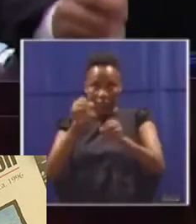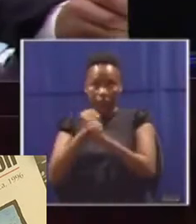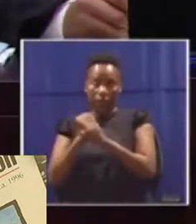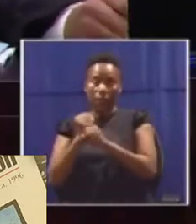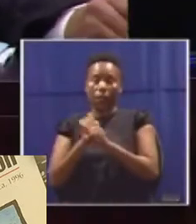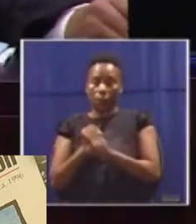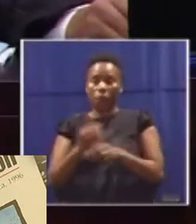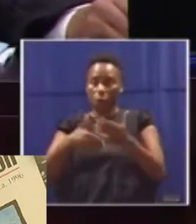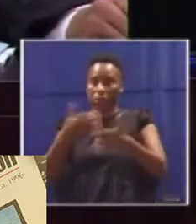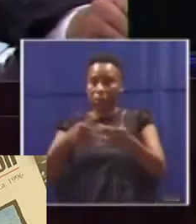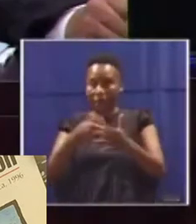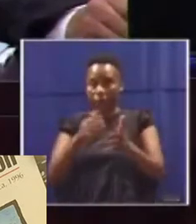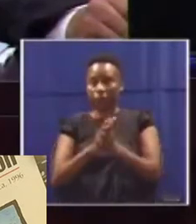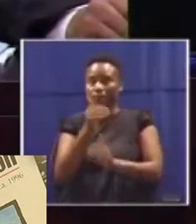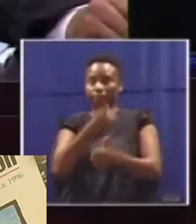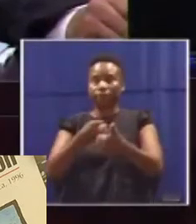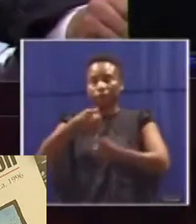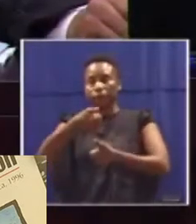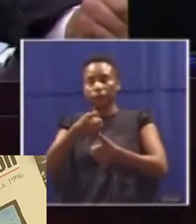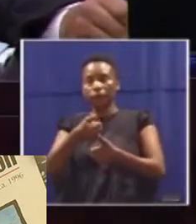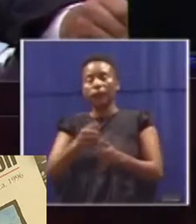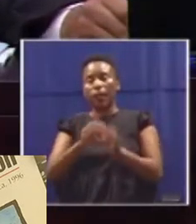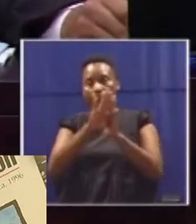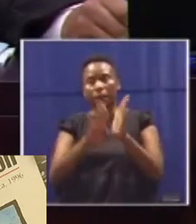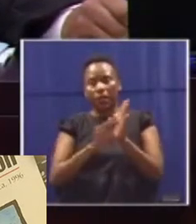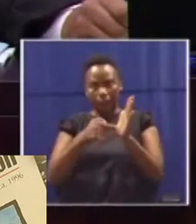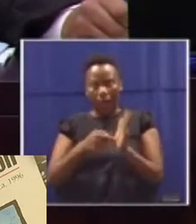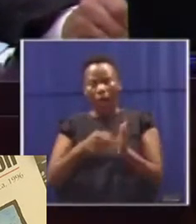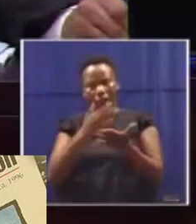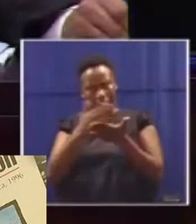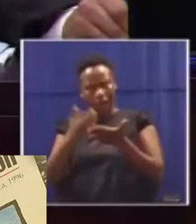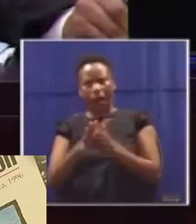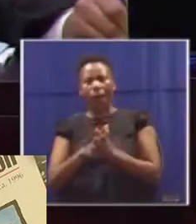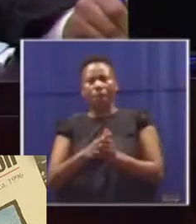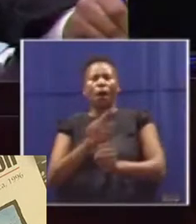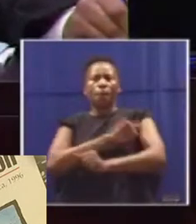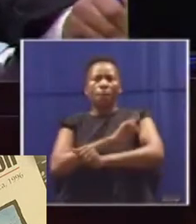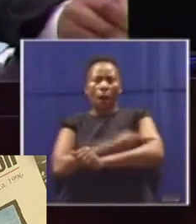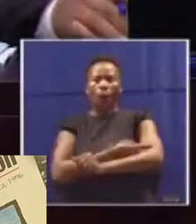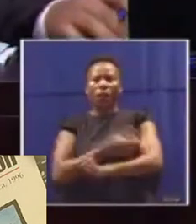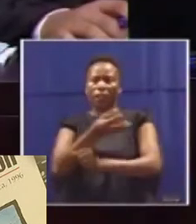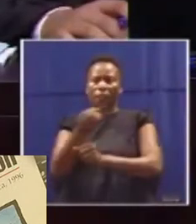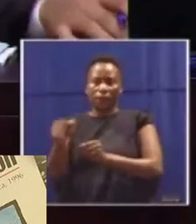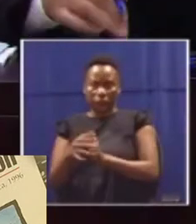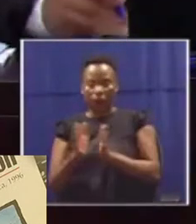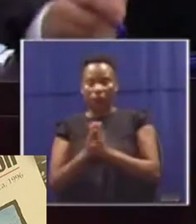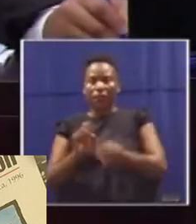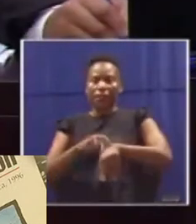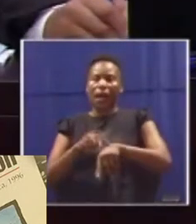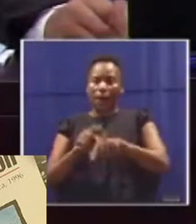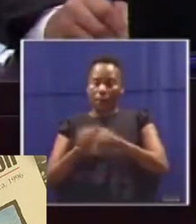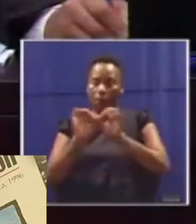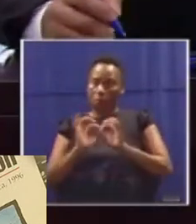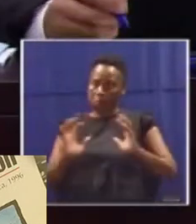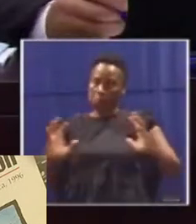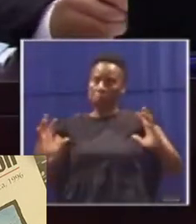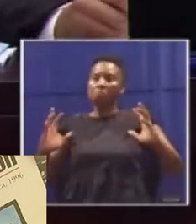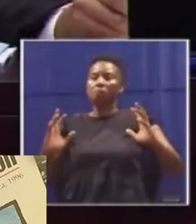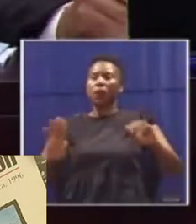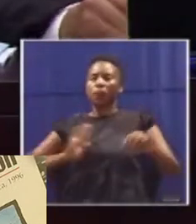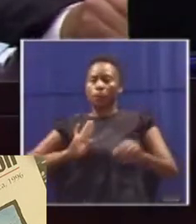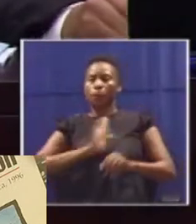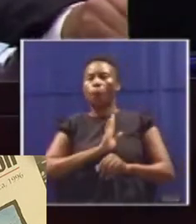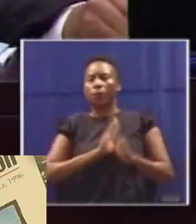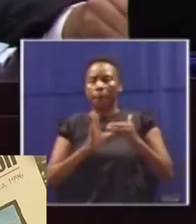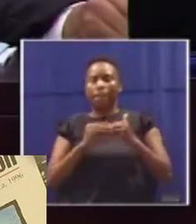authority. The bill provides for certain powers of the Transport Appeal Tribunal in terms of the composition of board members,